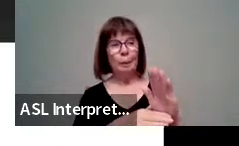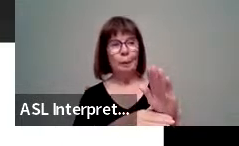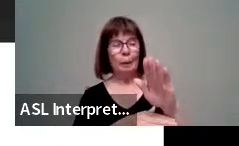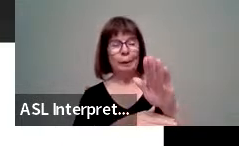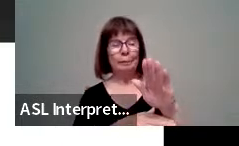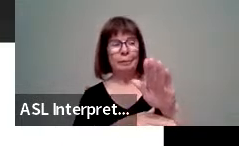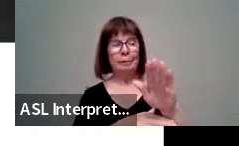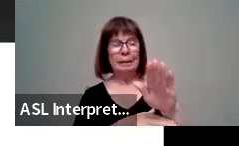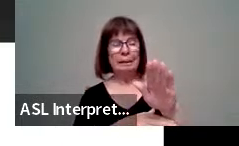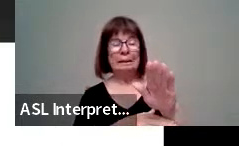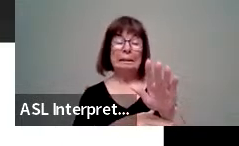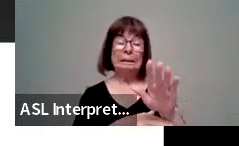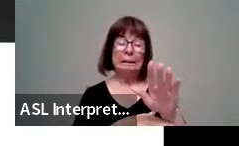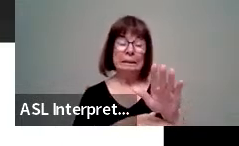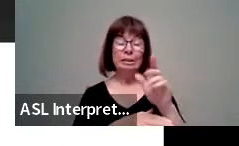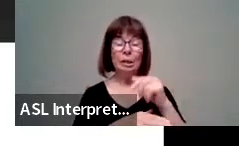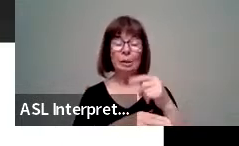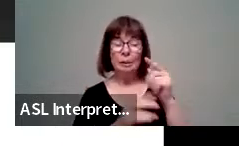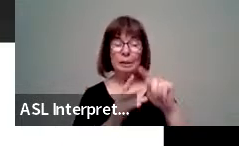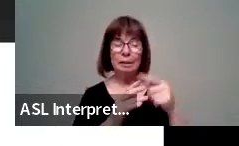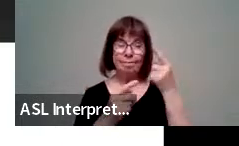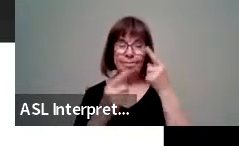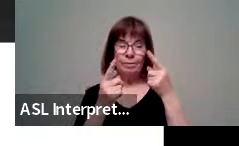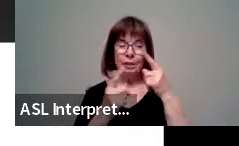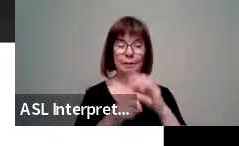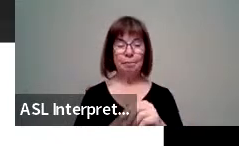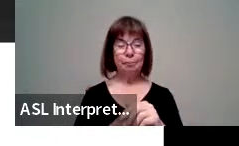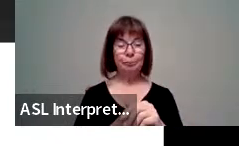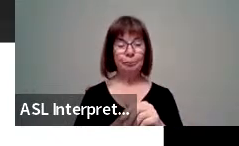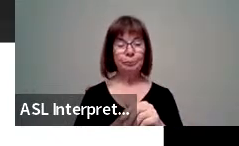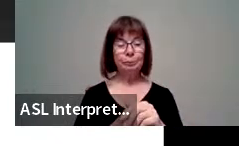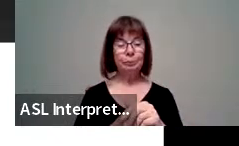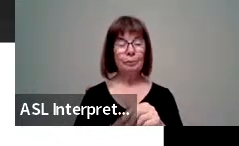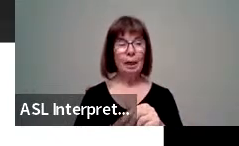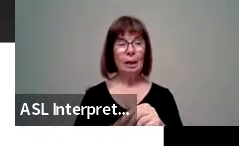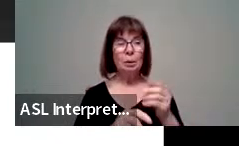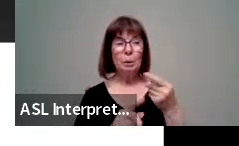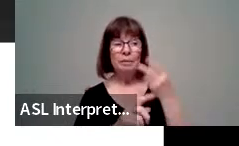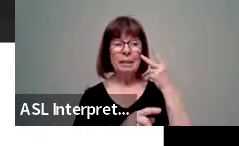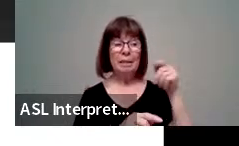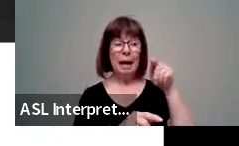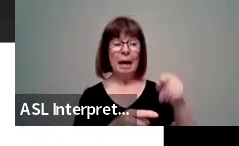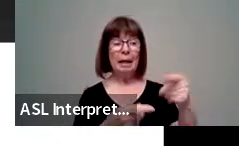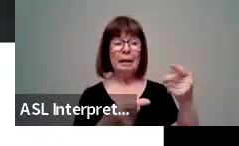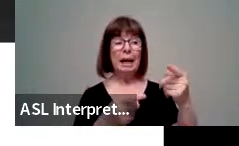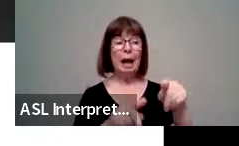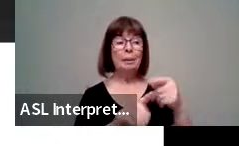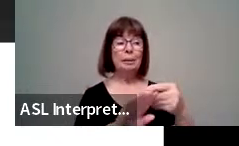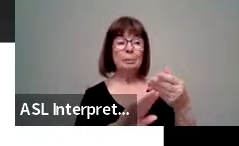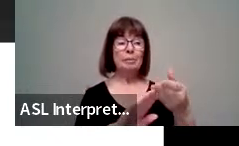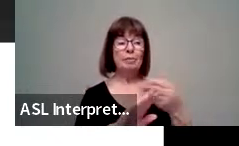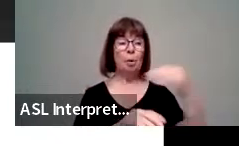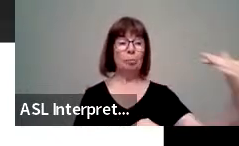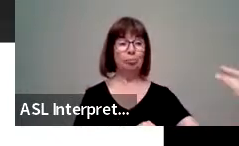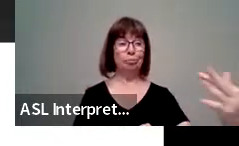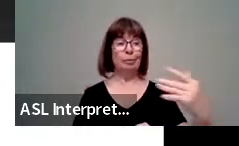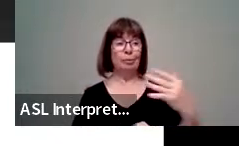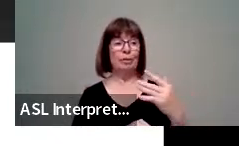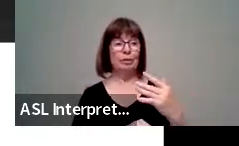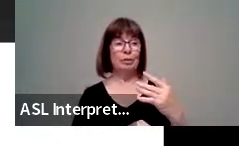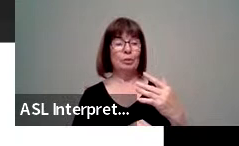we've seen things hit the United Kingdom before spreading to the Northeast and then the West Coast of the US.